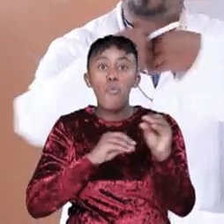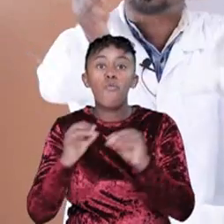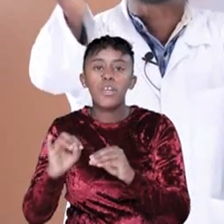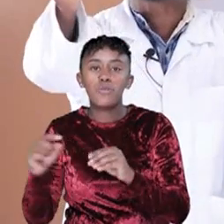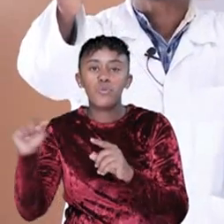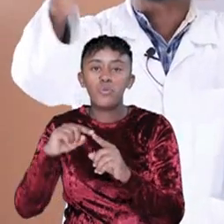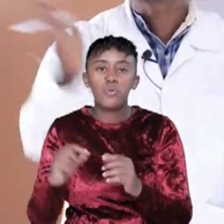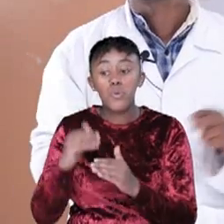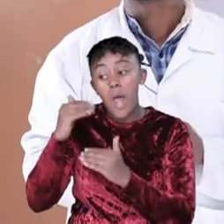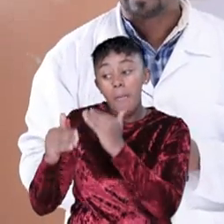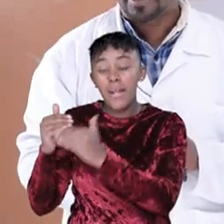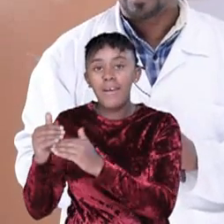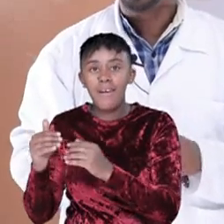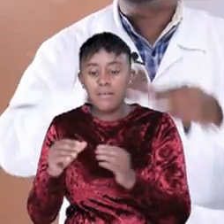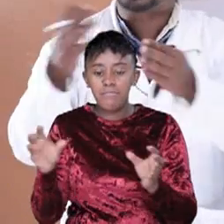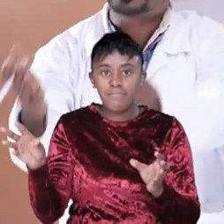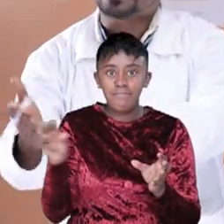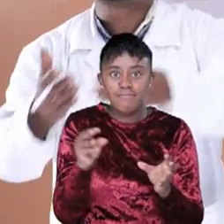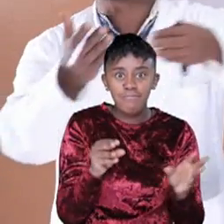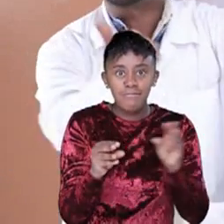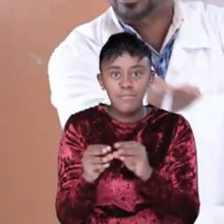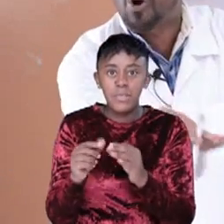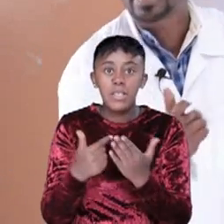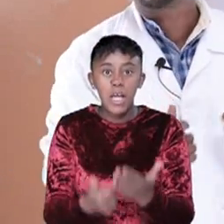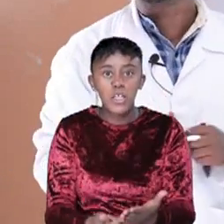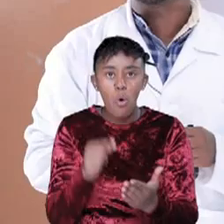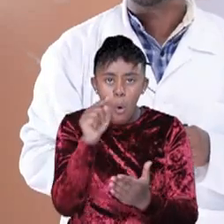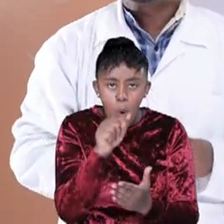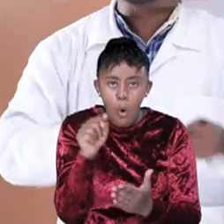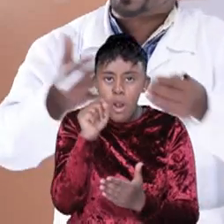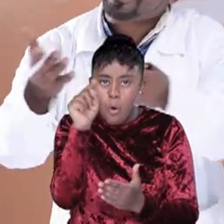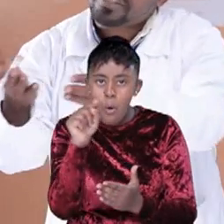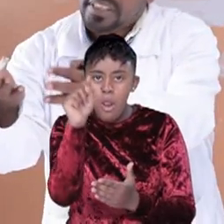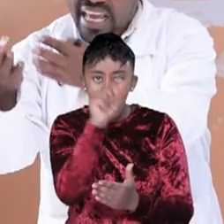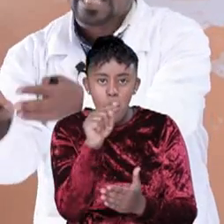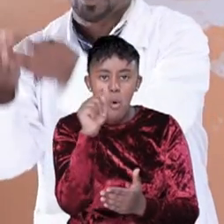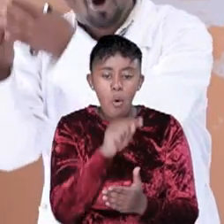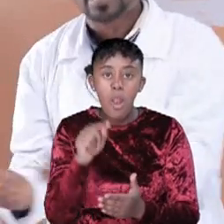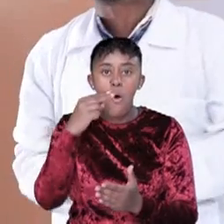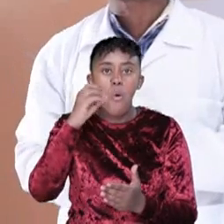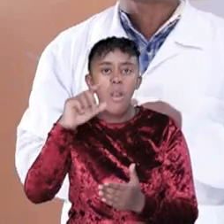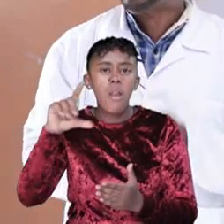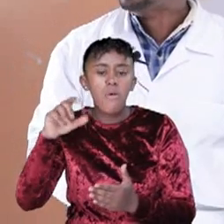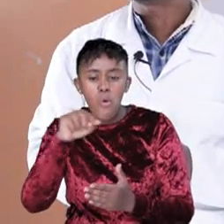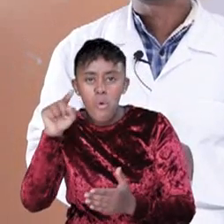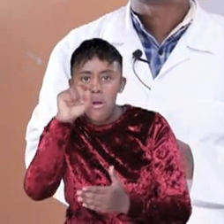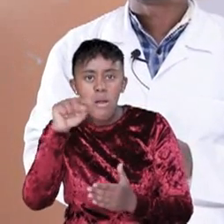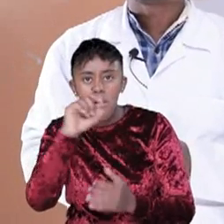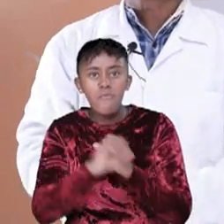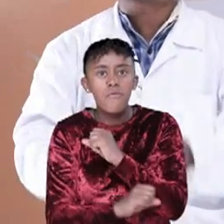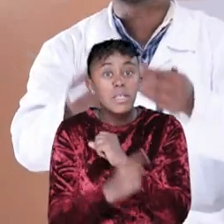and moving to the neighboring atoms. While that there is a hole is formed. There is a hole is formed